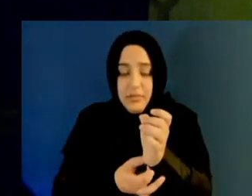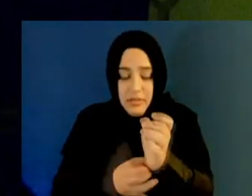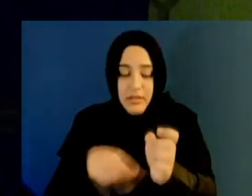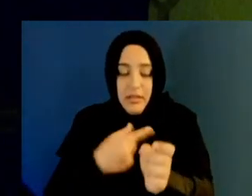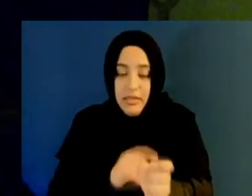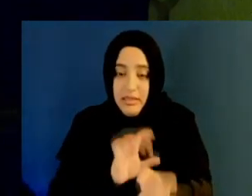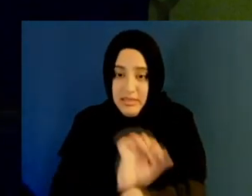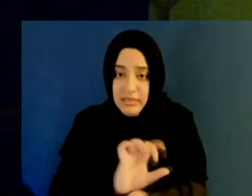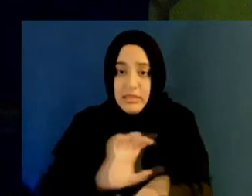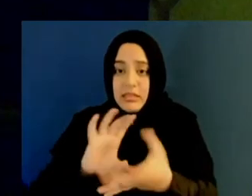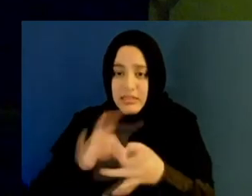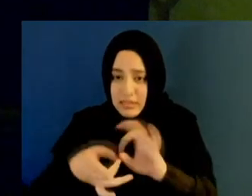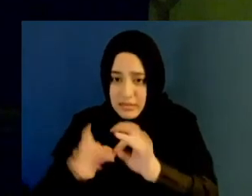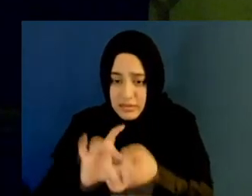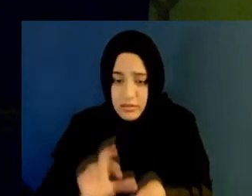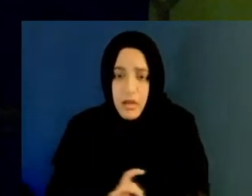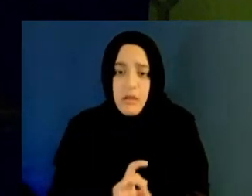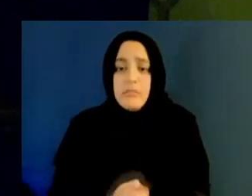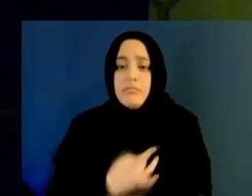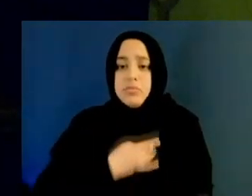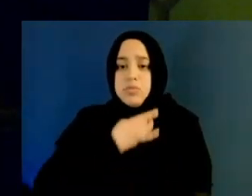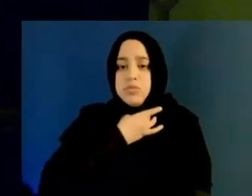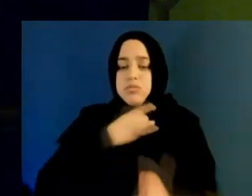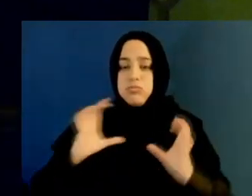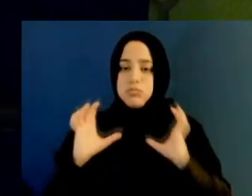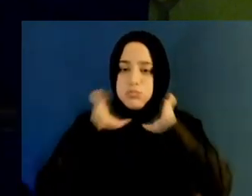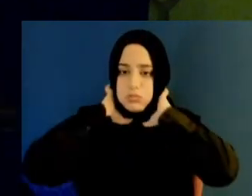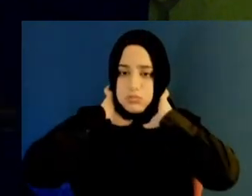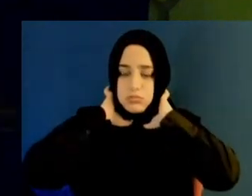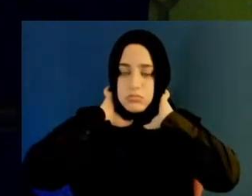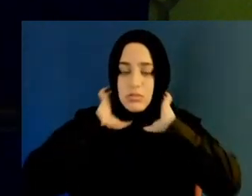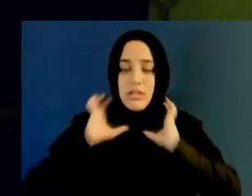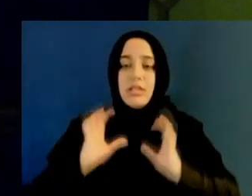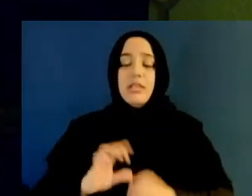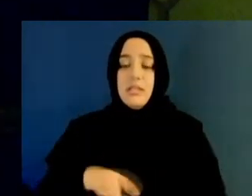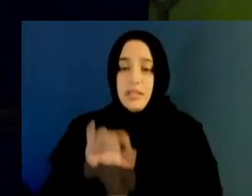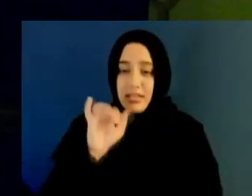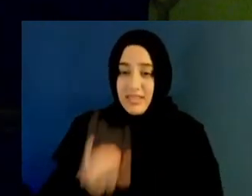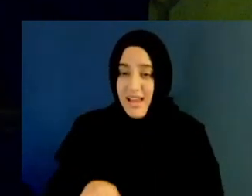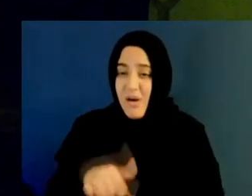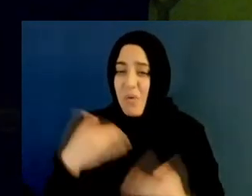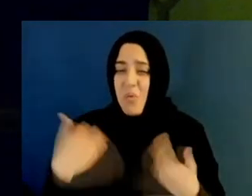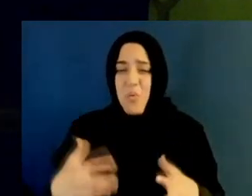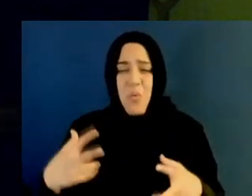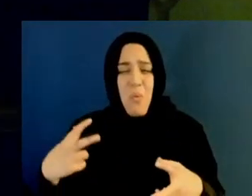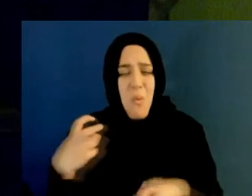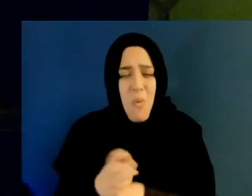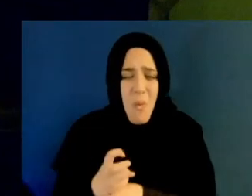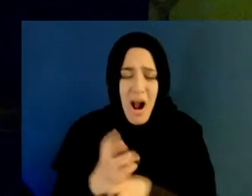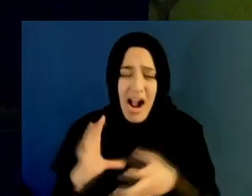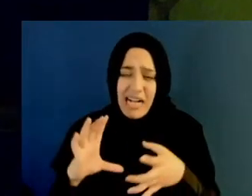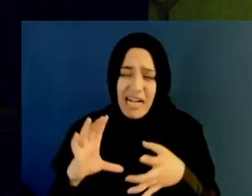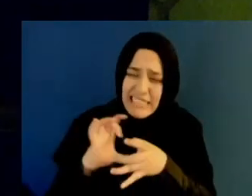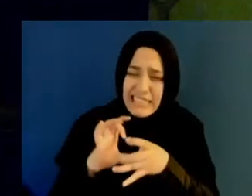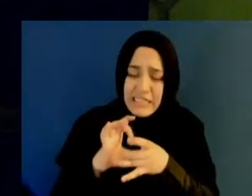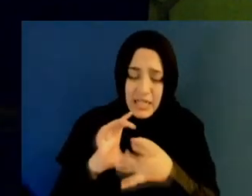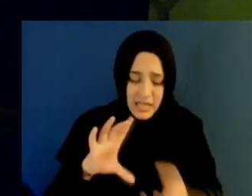Abideen. They tied the iron chains so hard they cut into the skin of the.